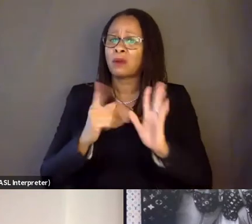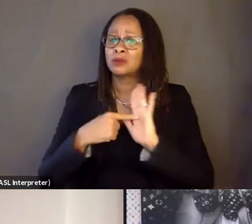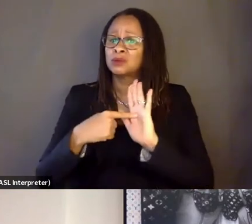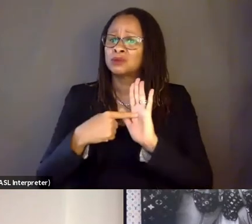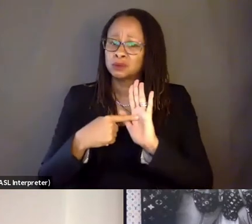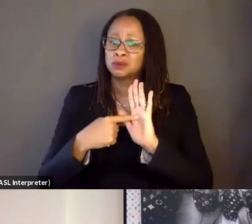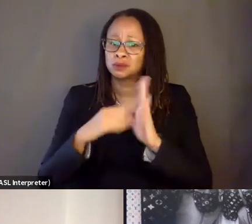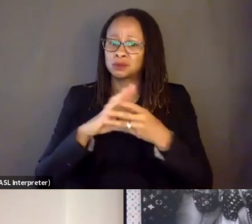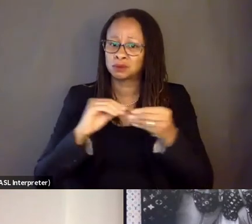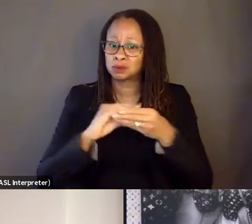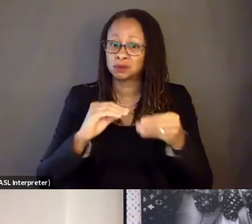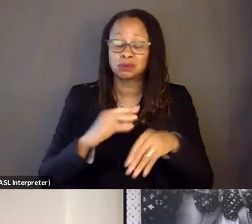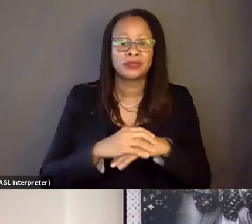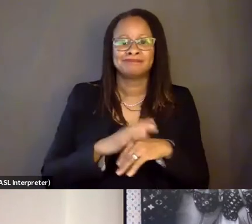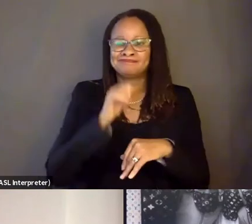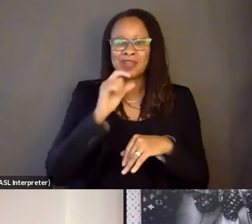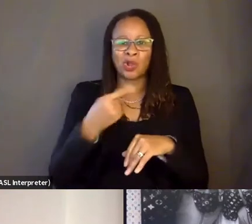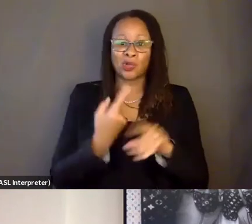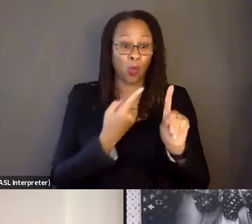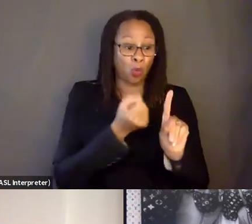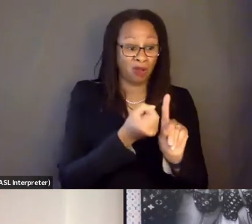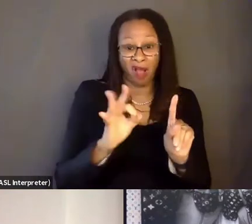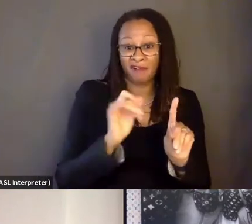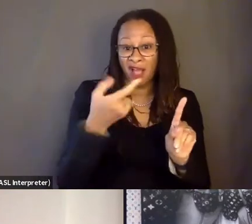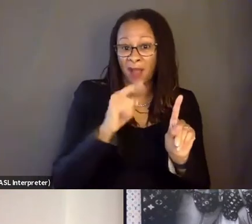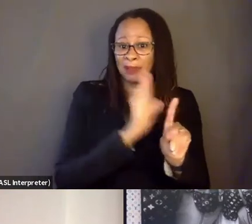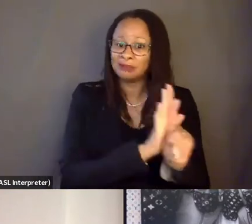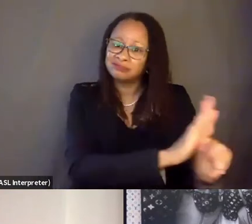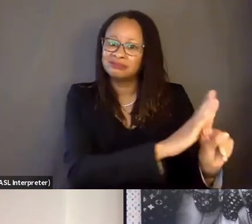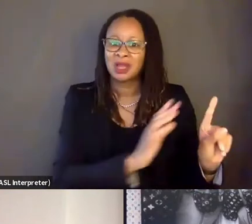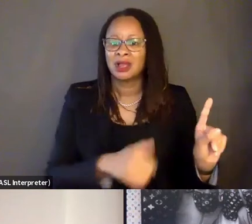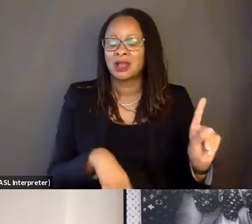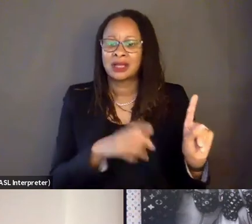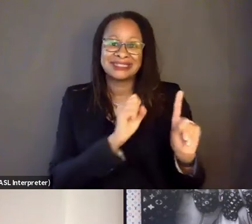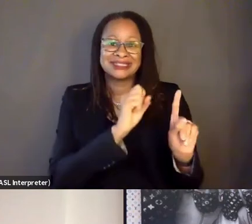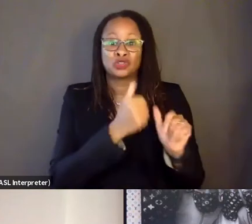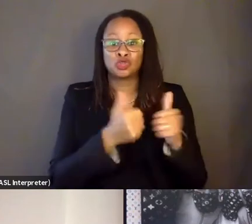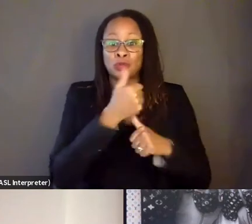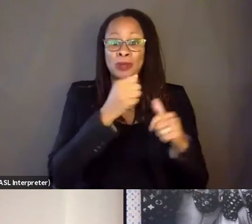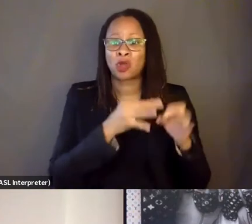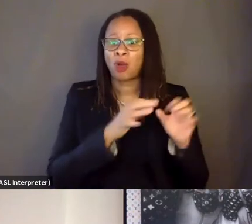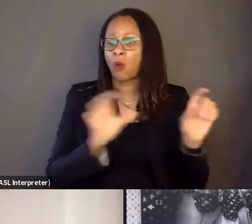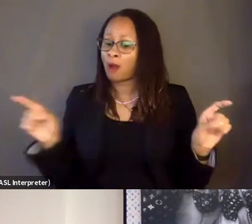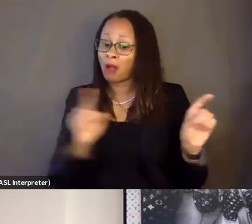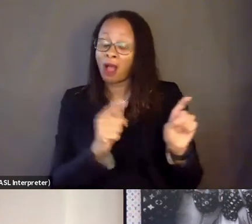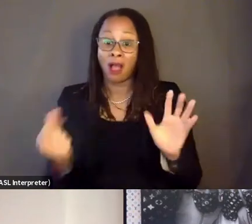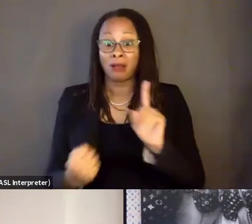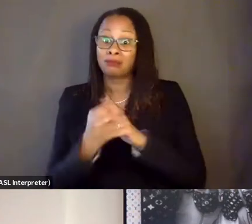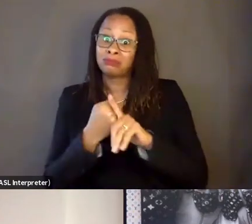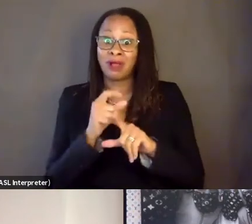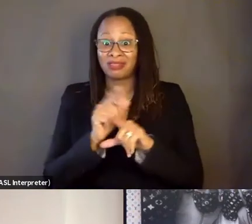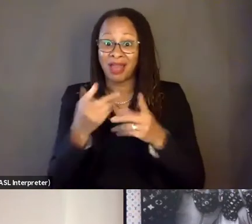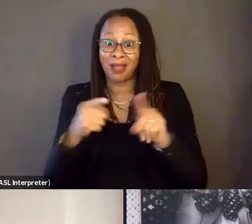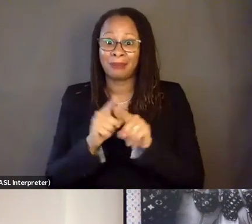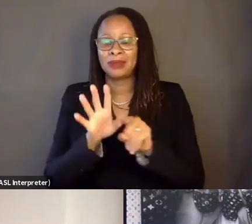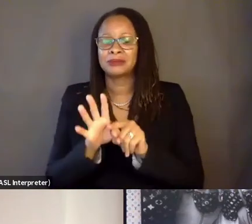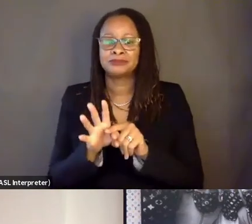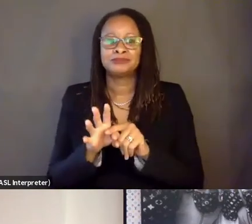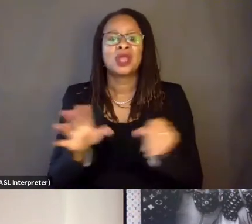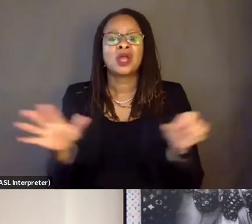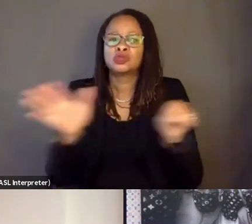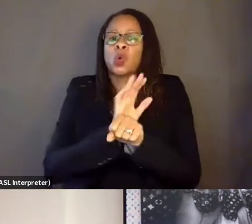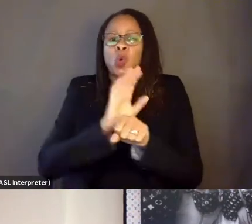story, that it's not, oh, this isn't just a one-off that's happening because of what happened in the Supreme Court, or, oh, this didn't just happen because of that. Like, there's a